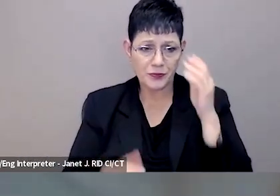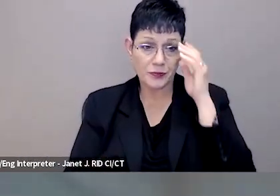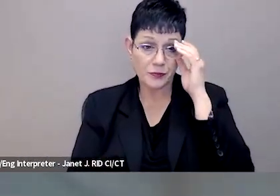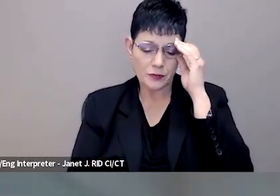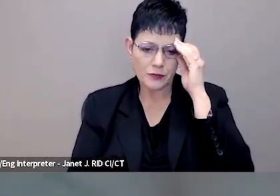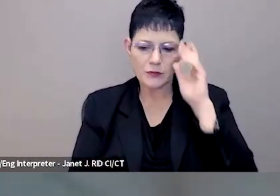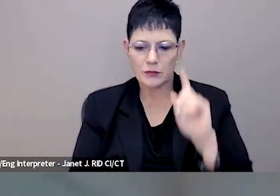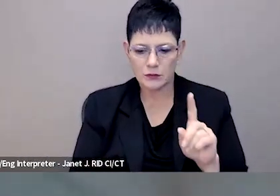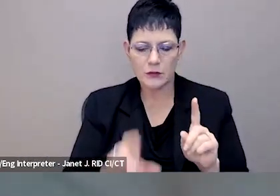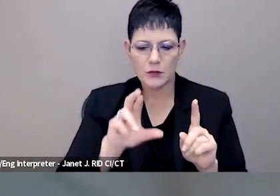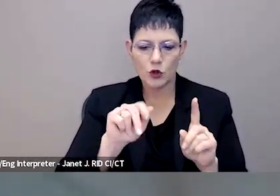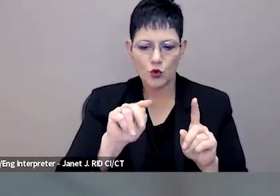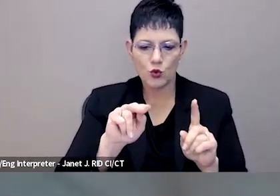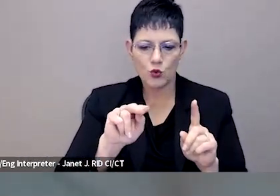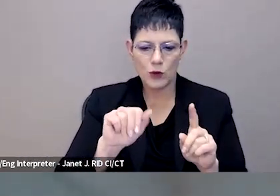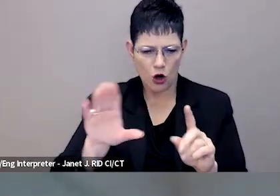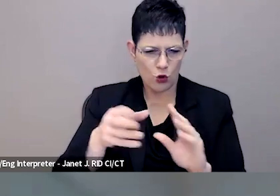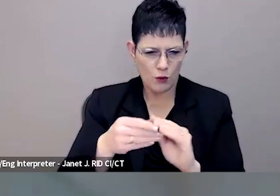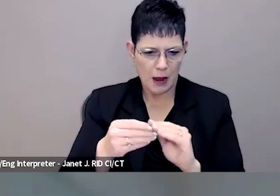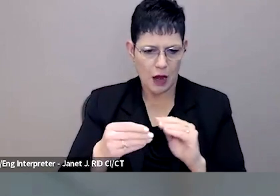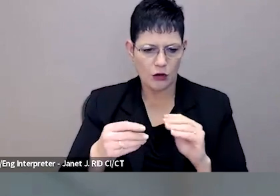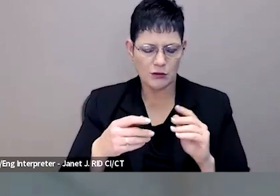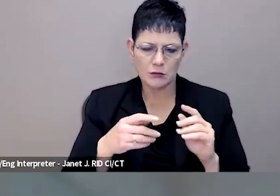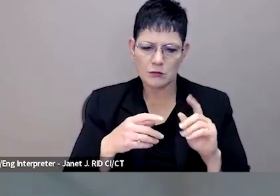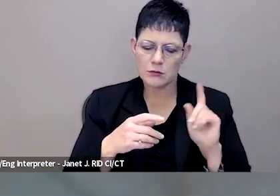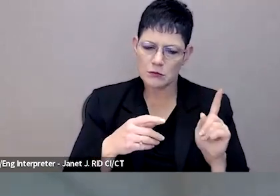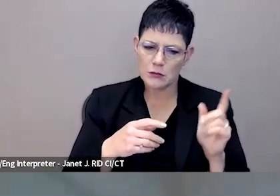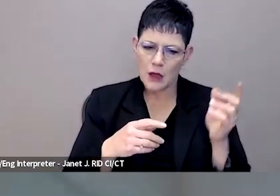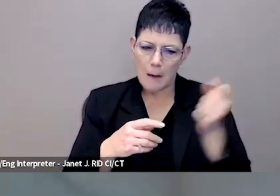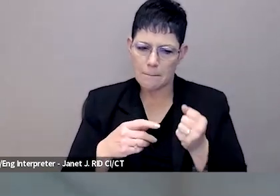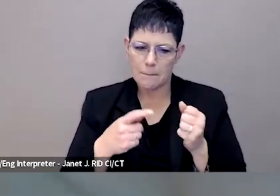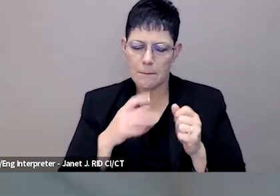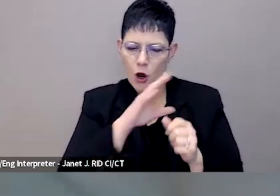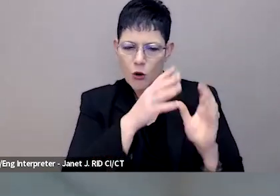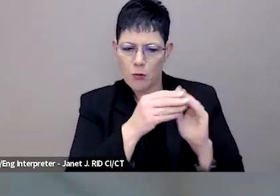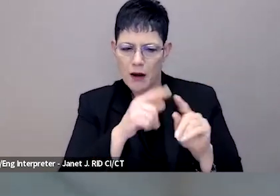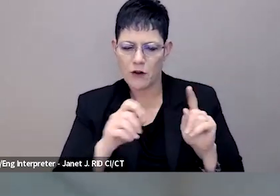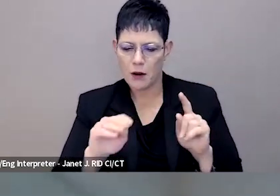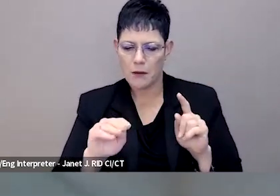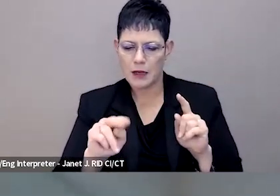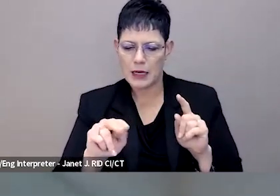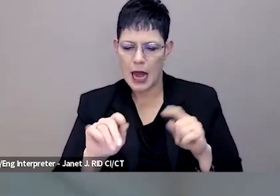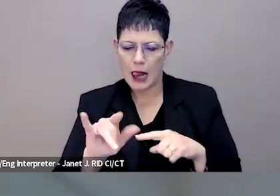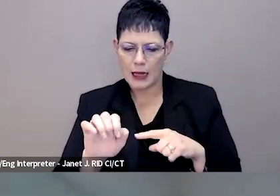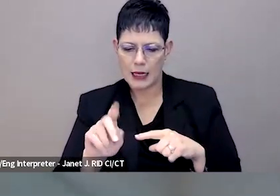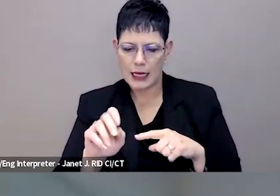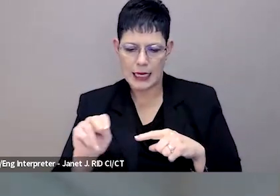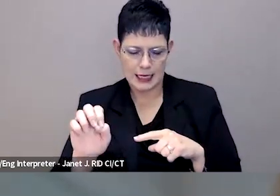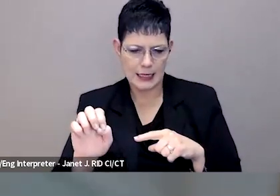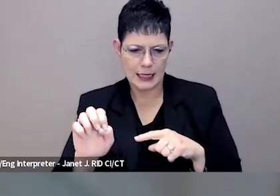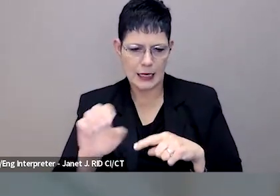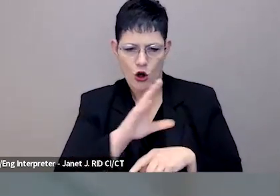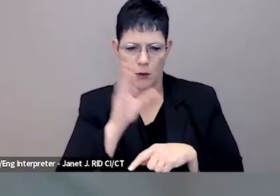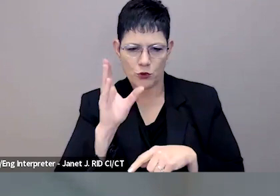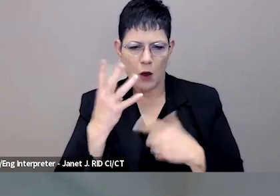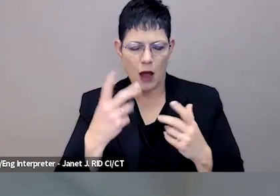And from Rena's remarks, and also echoing remarks from Natalie Keene in her presentation earlier, I want